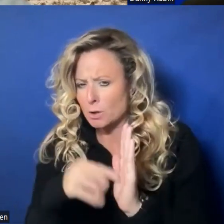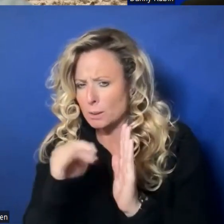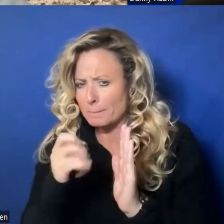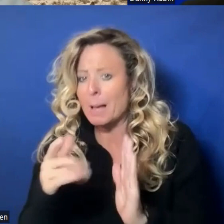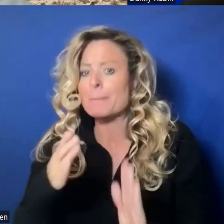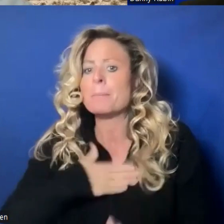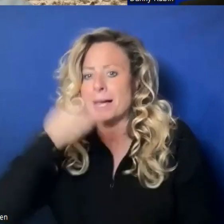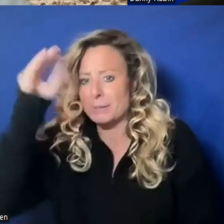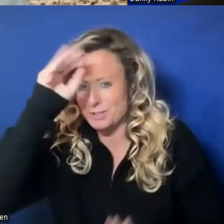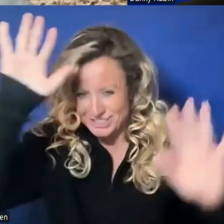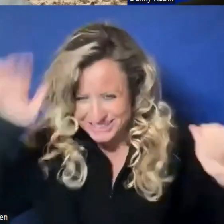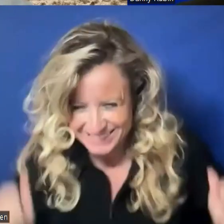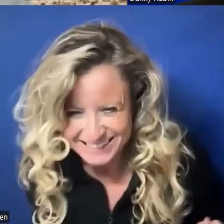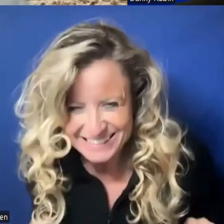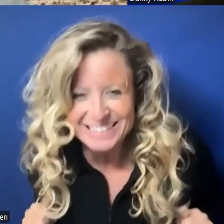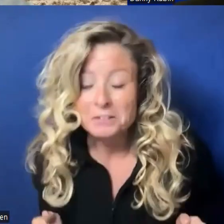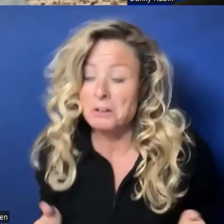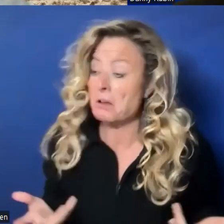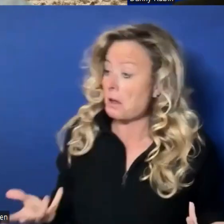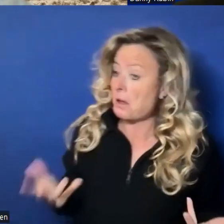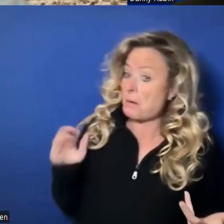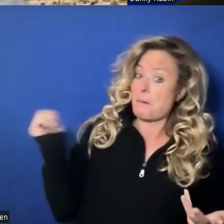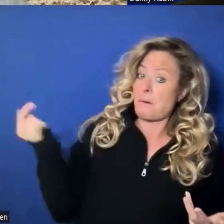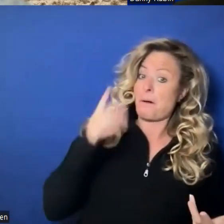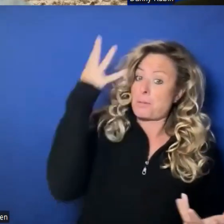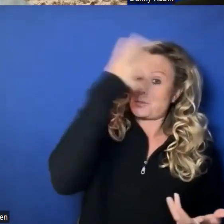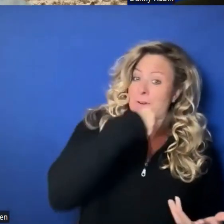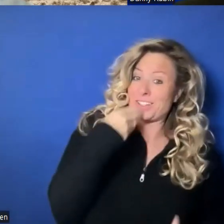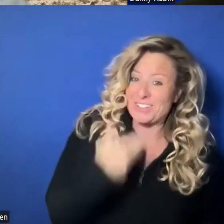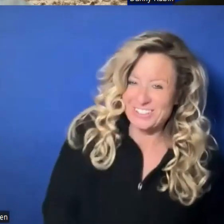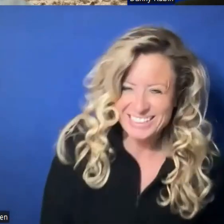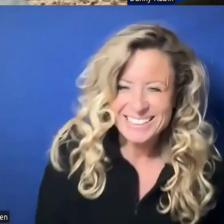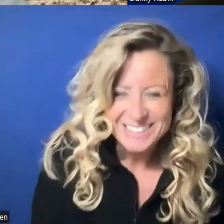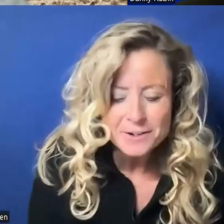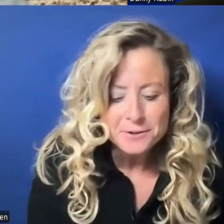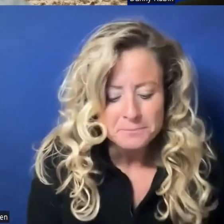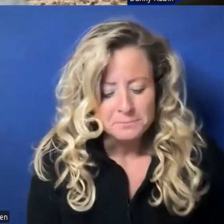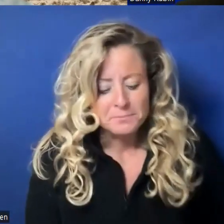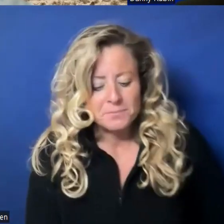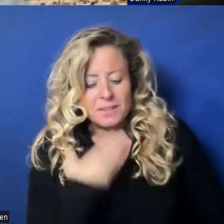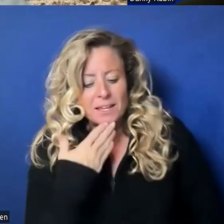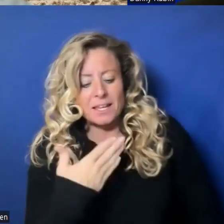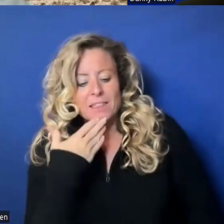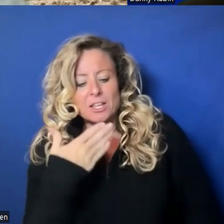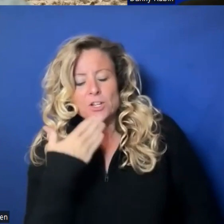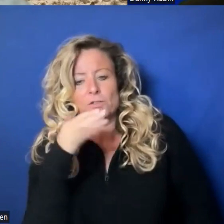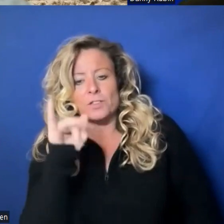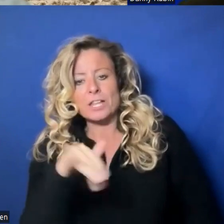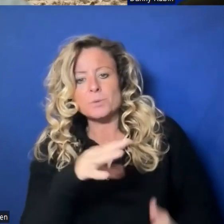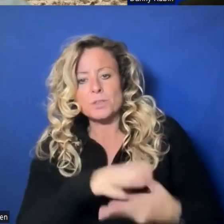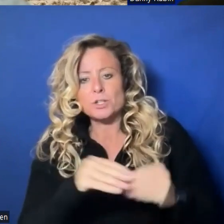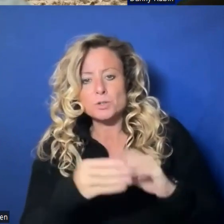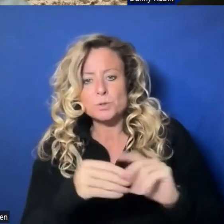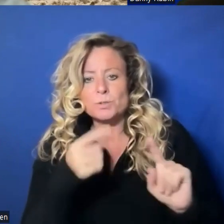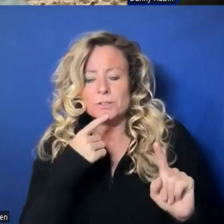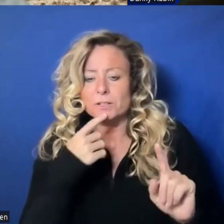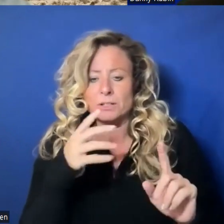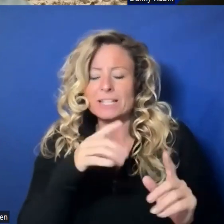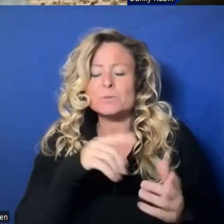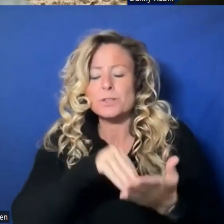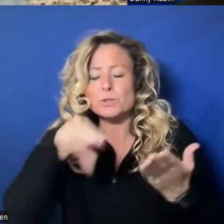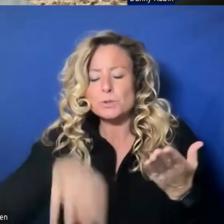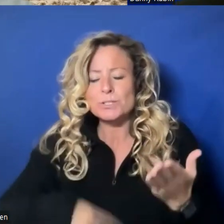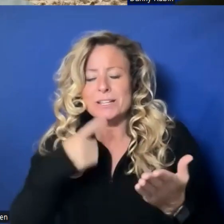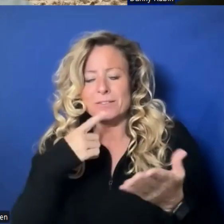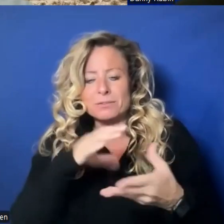opinion. That's okay. Good. So thank you for that's what the students said.